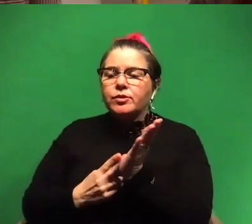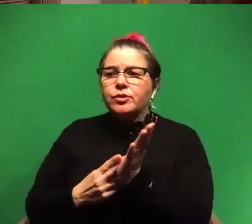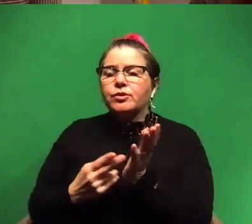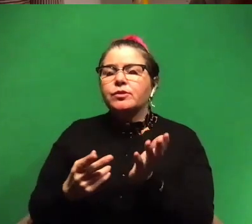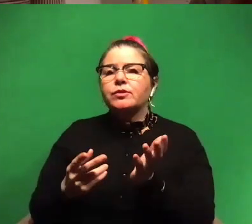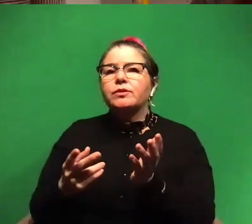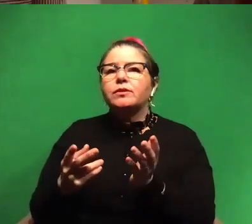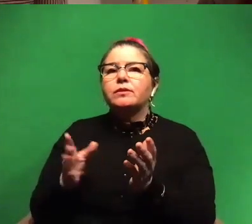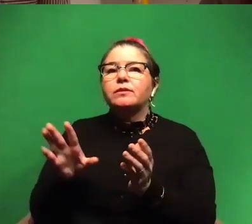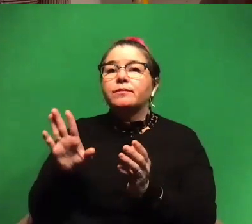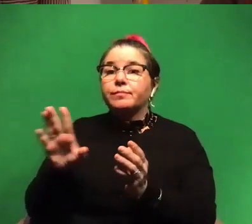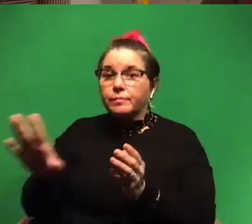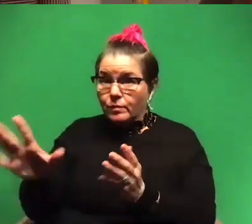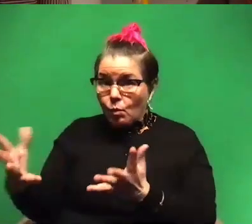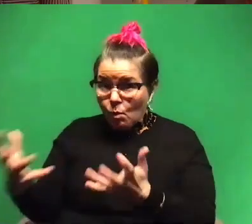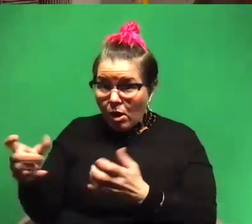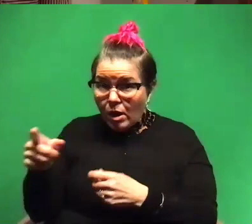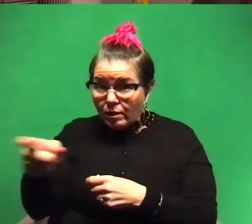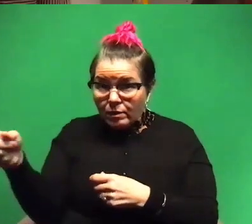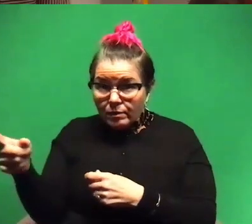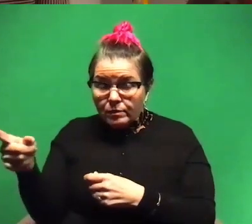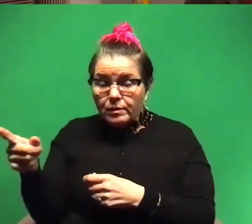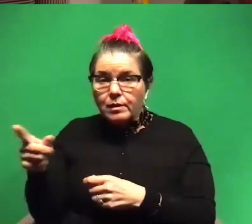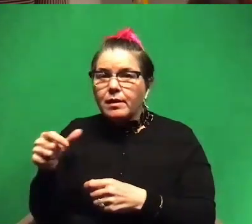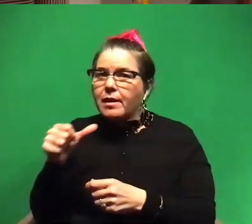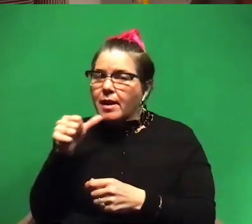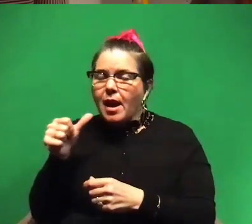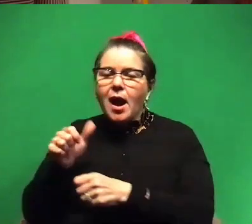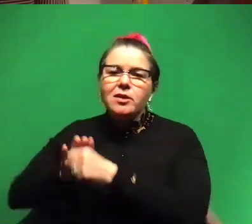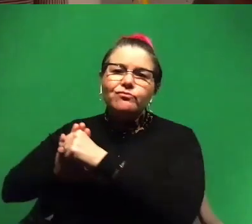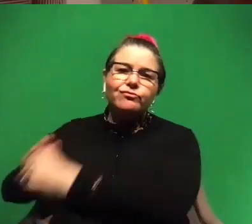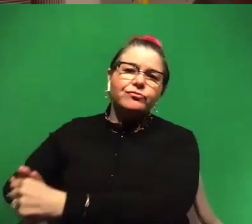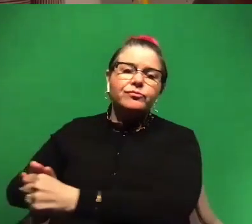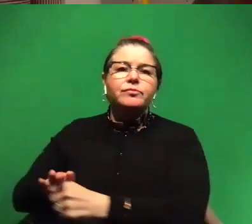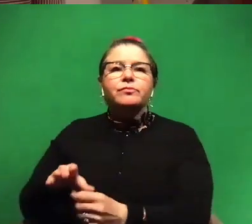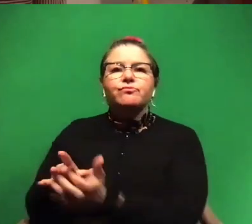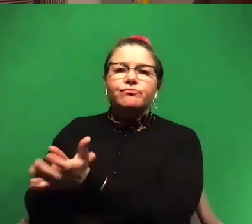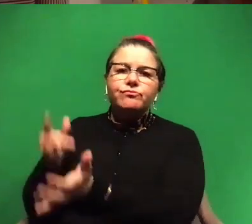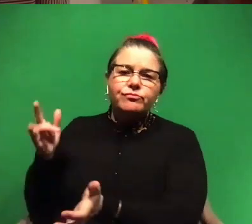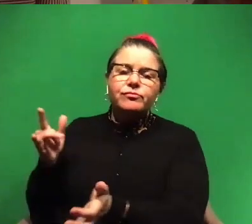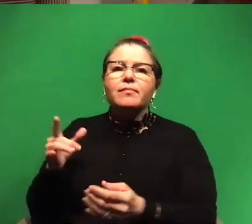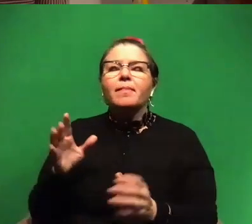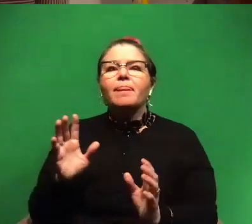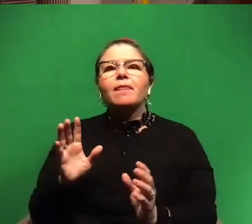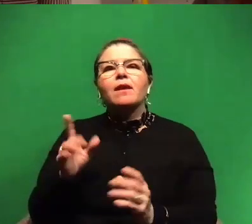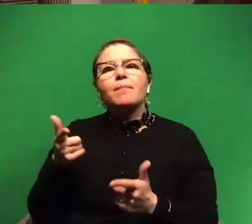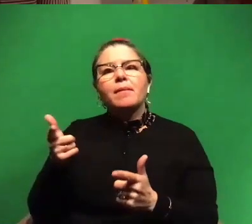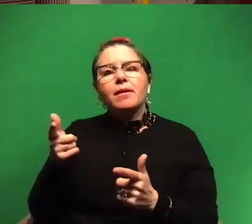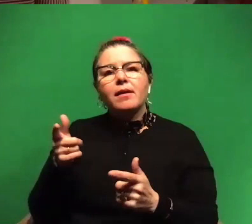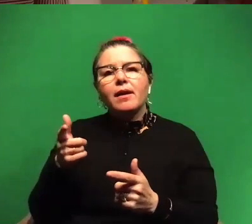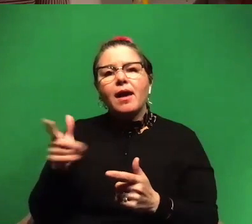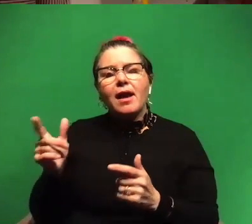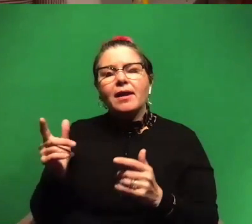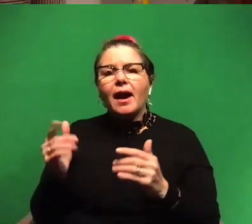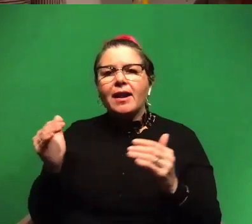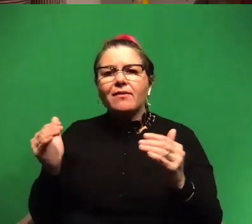it's what they want, and to make sure that they're not marginalized, and to also kind of right some of the injustices of